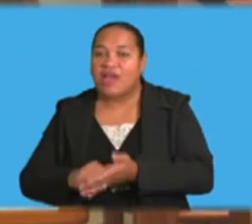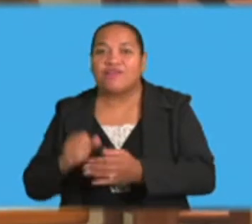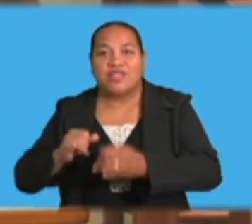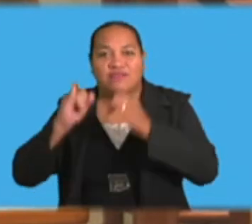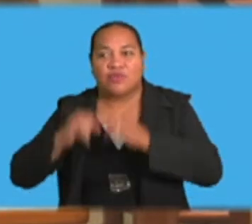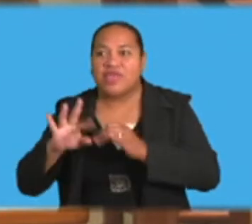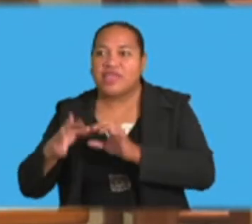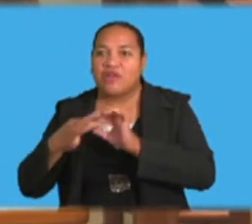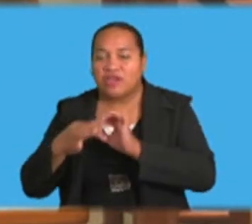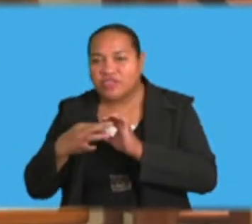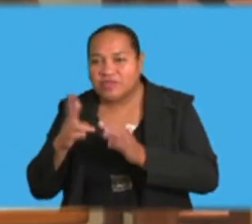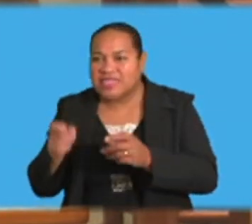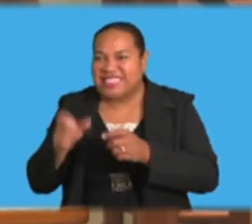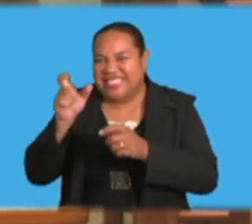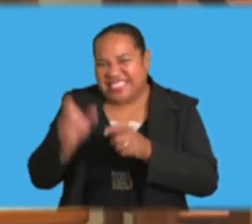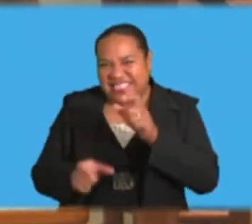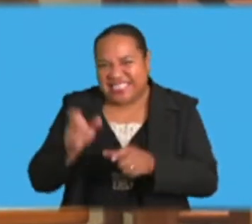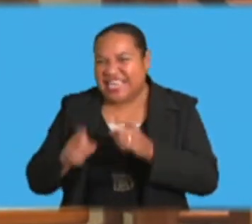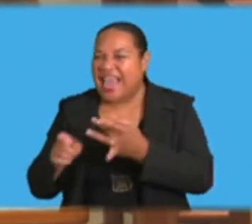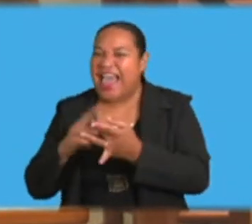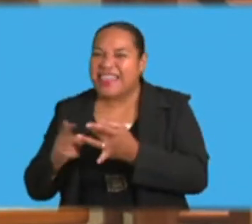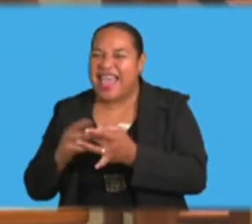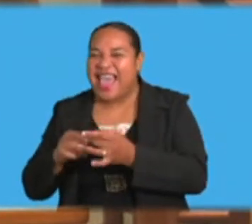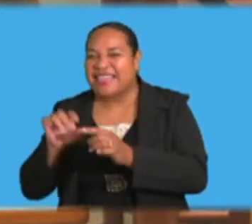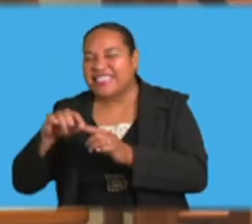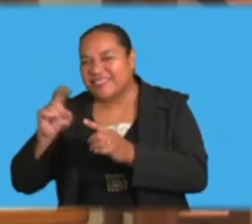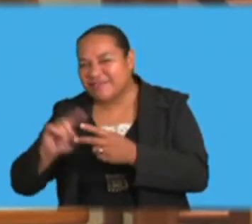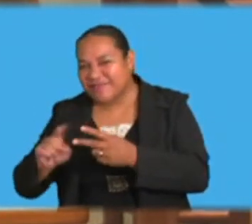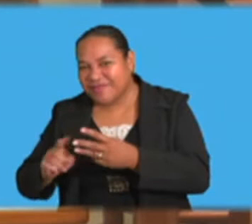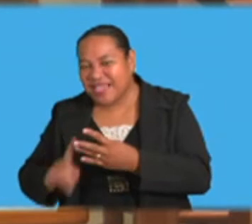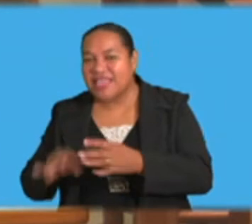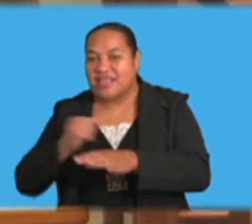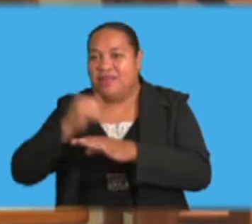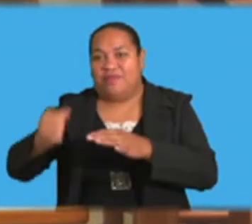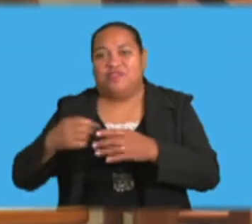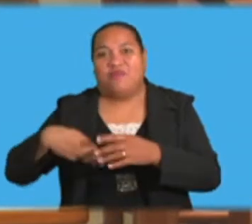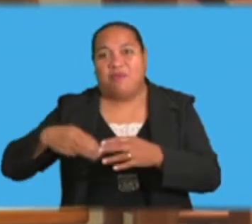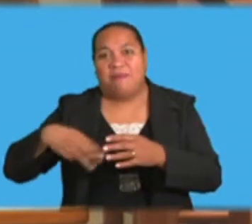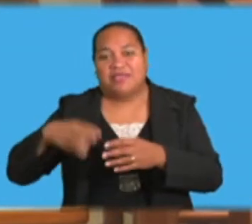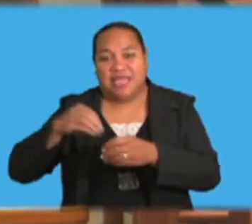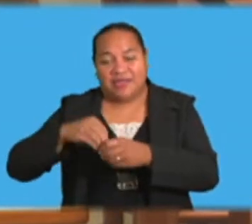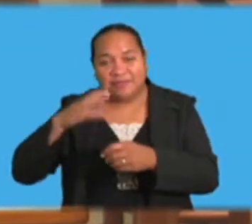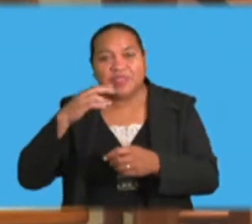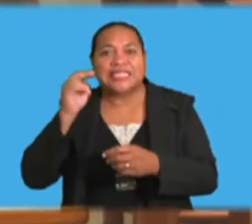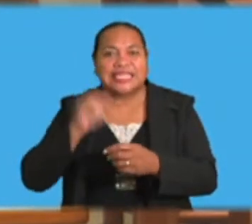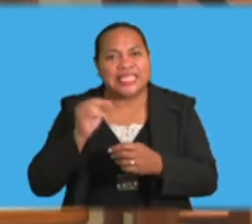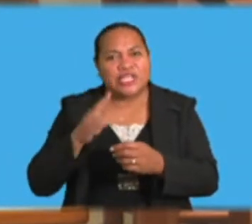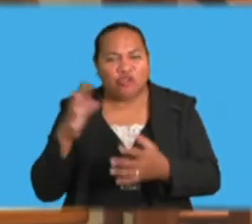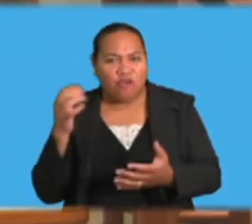relationship with citizens and other entities and with government of the member state. There was a need to